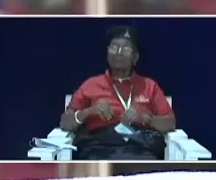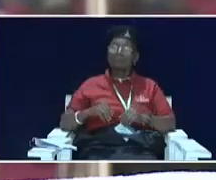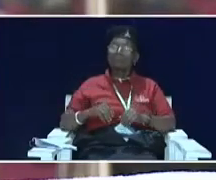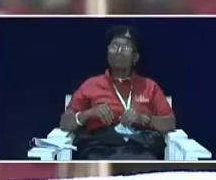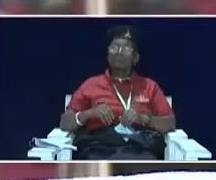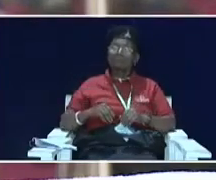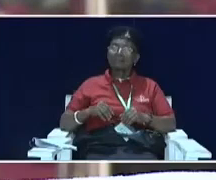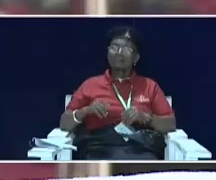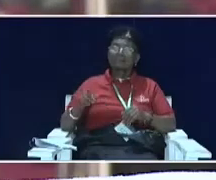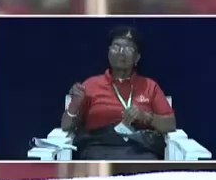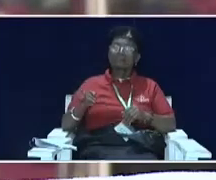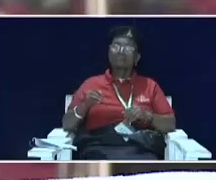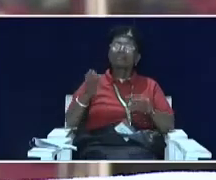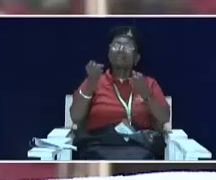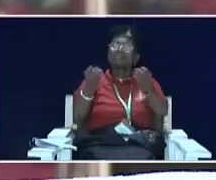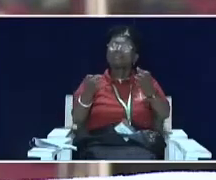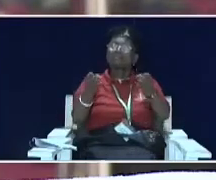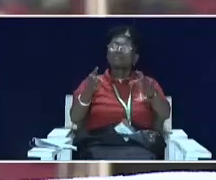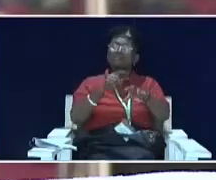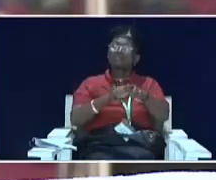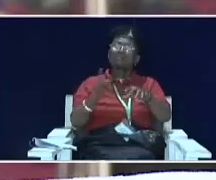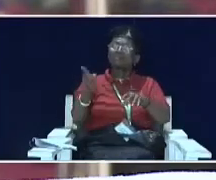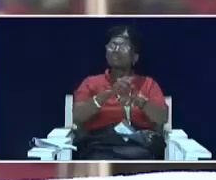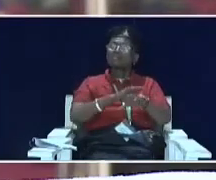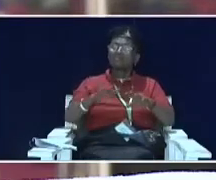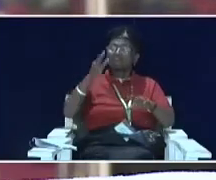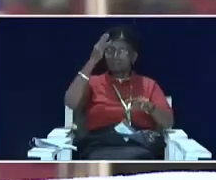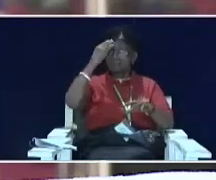you don't even know you have a disease